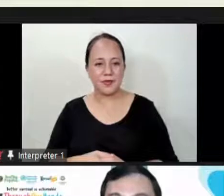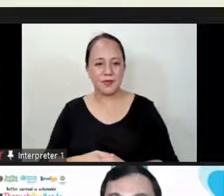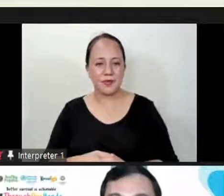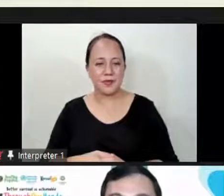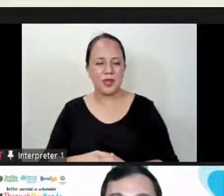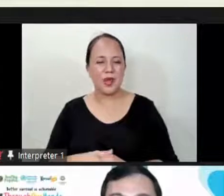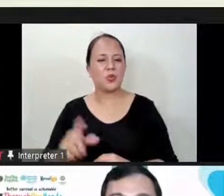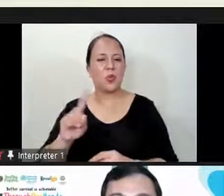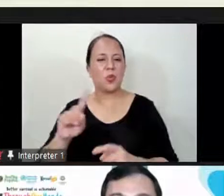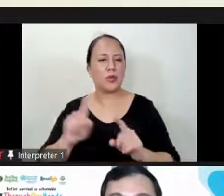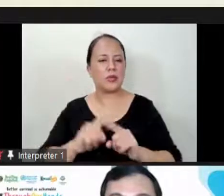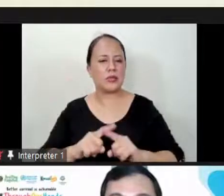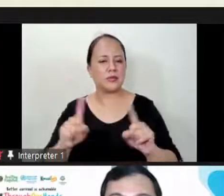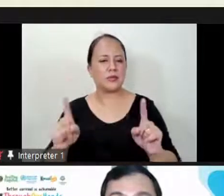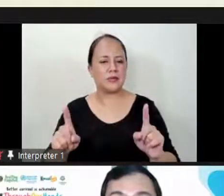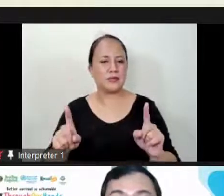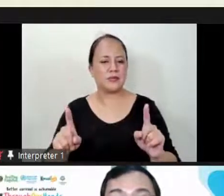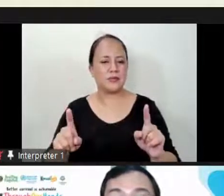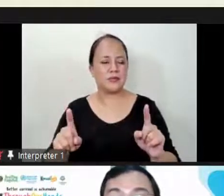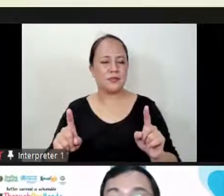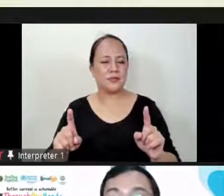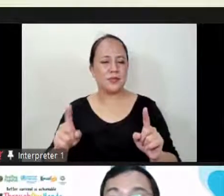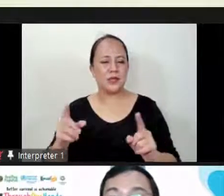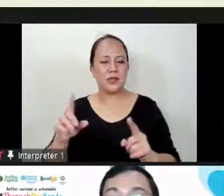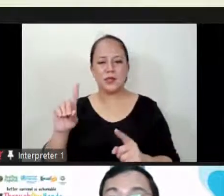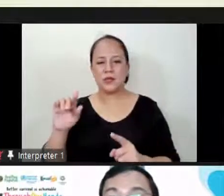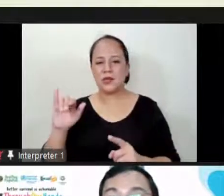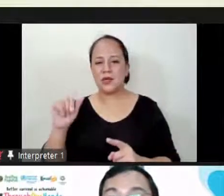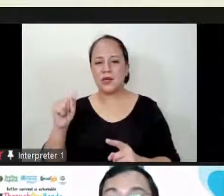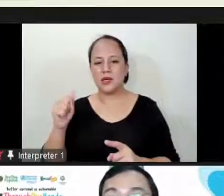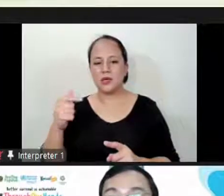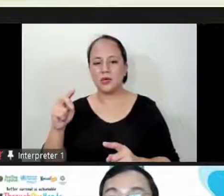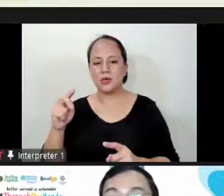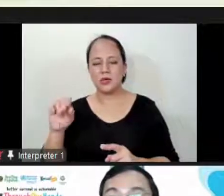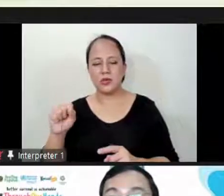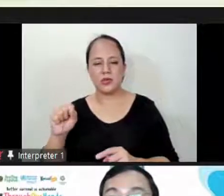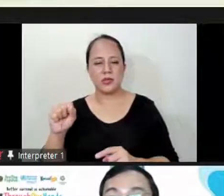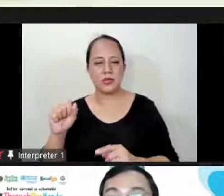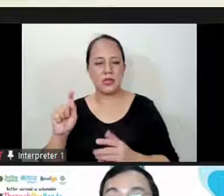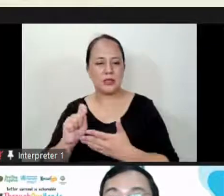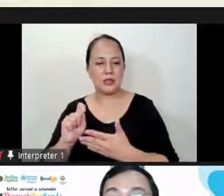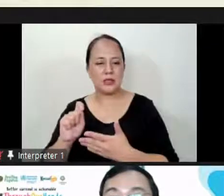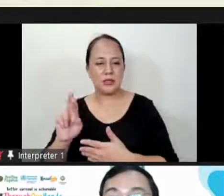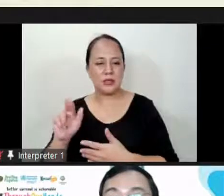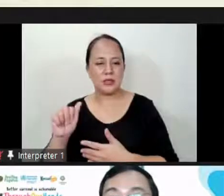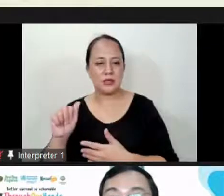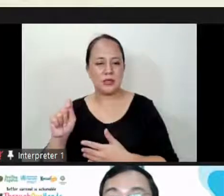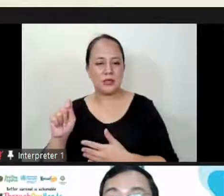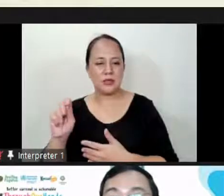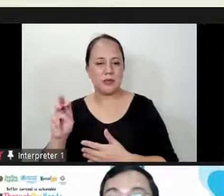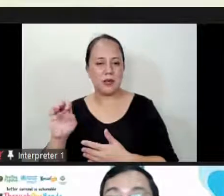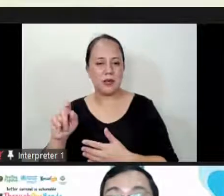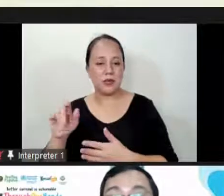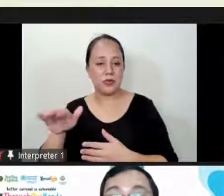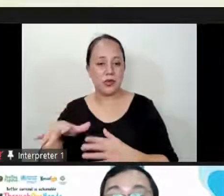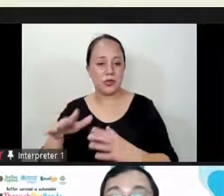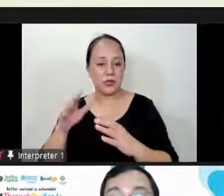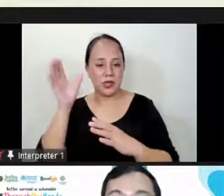is that early diagnosis and treatment of childhood cancer